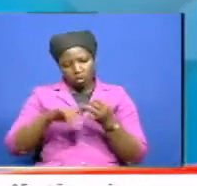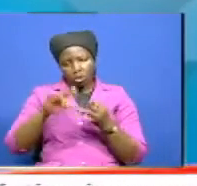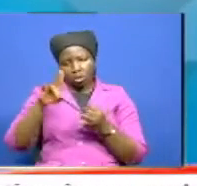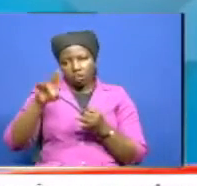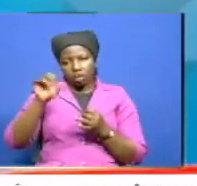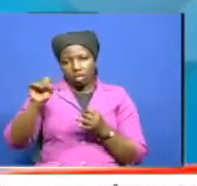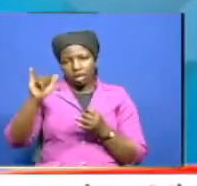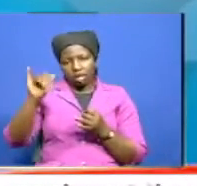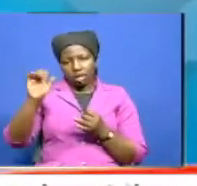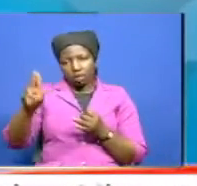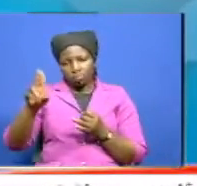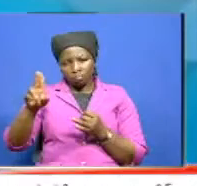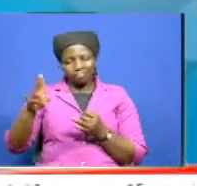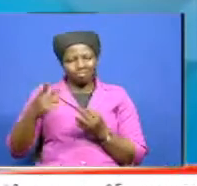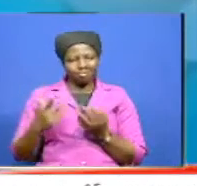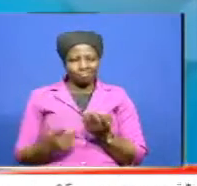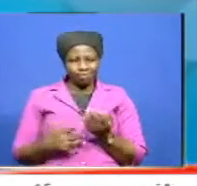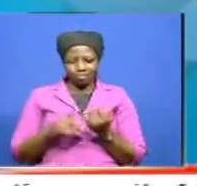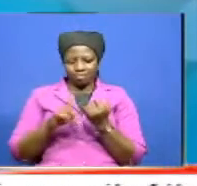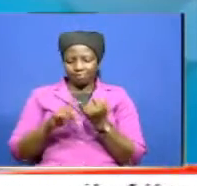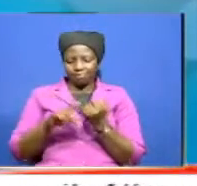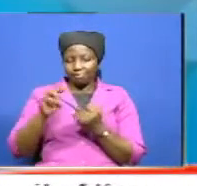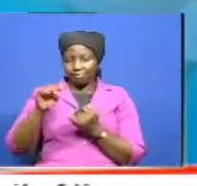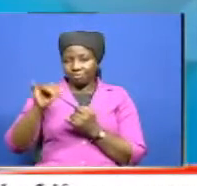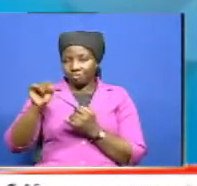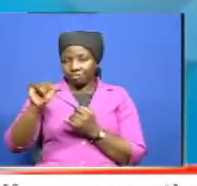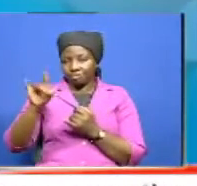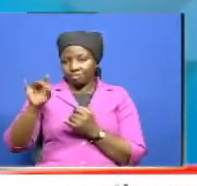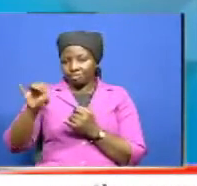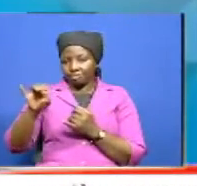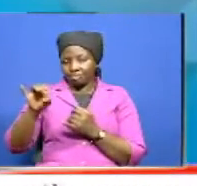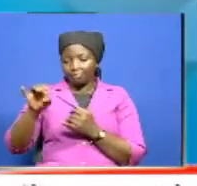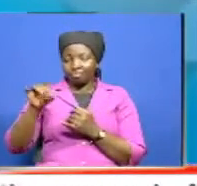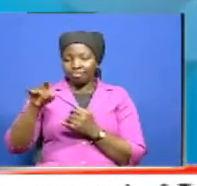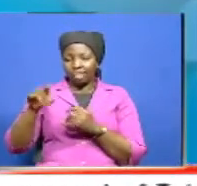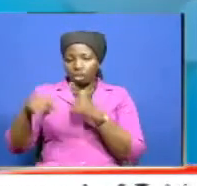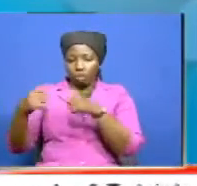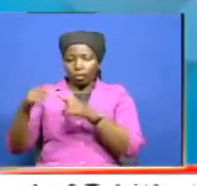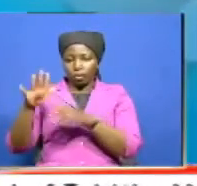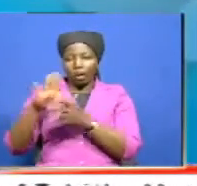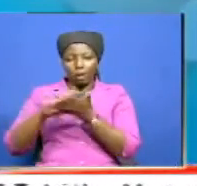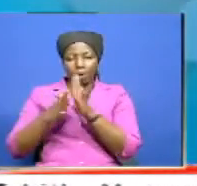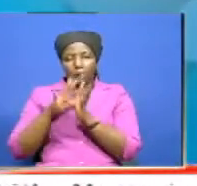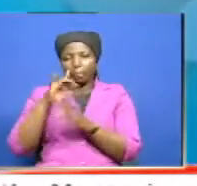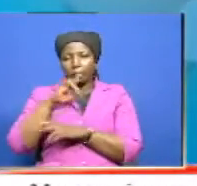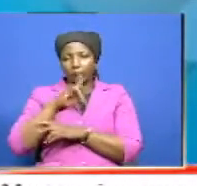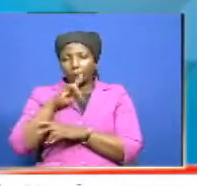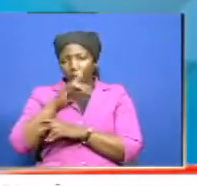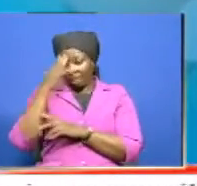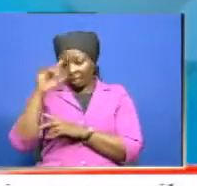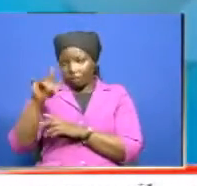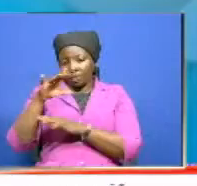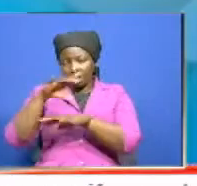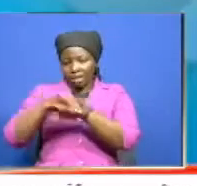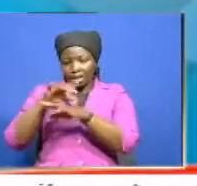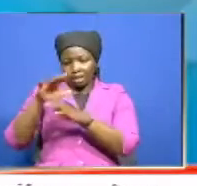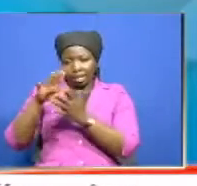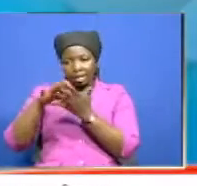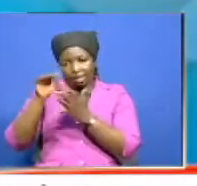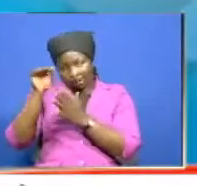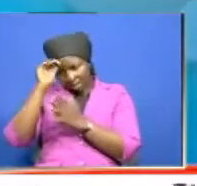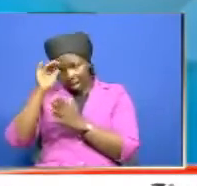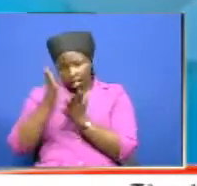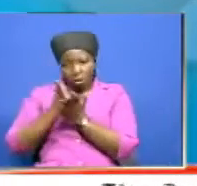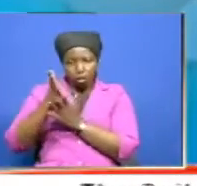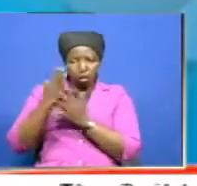those structures going. Now, for Masinde Muliro, it's going to be very, very tough, because now they're gaining their learnings by playing. You know, when